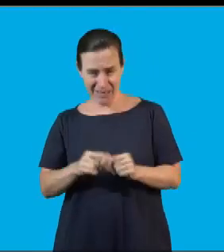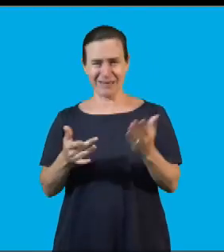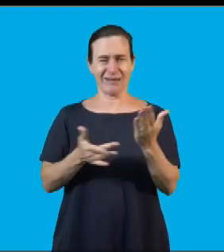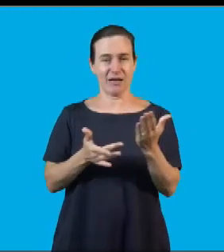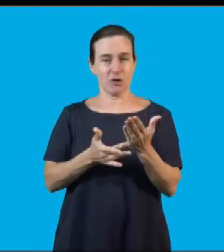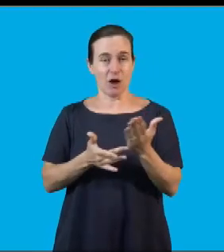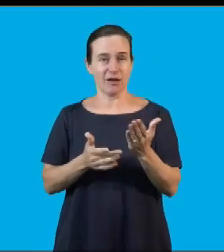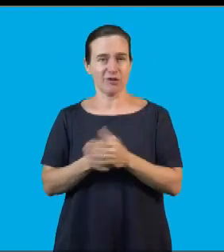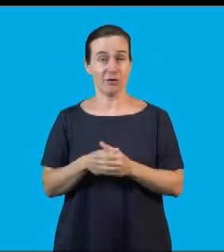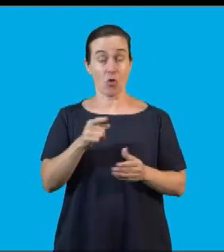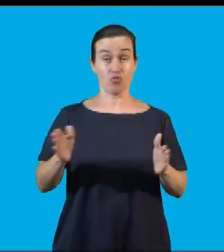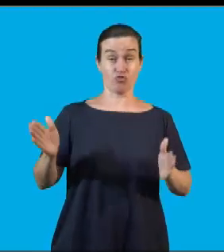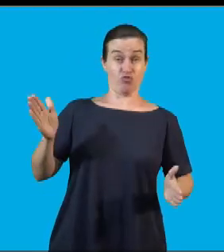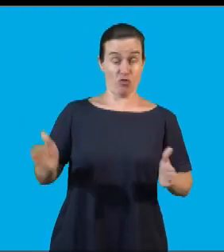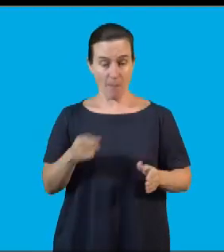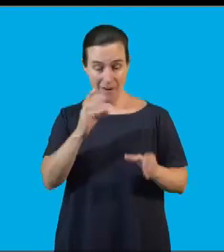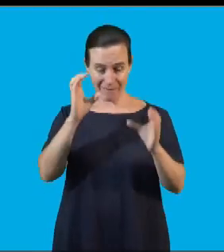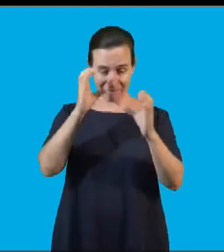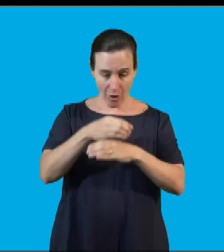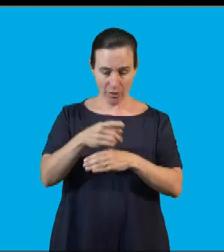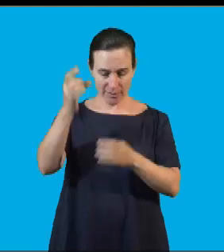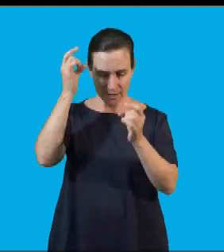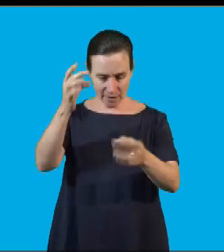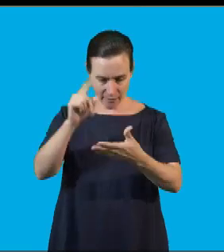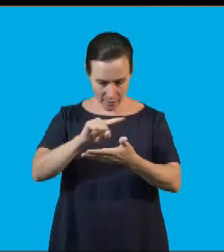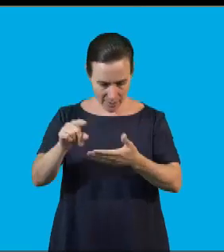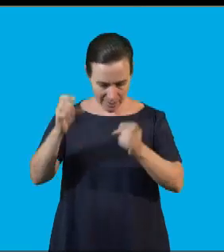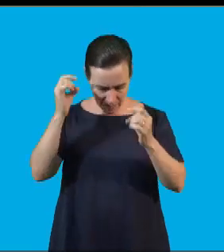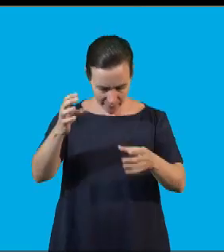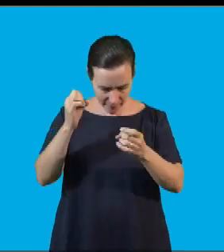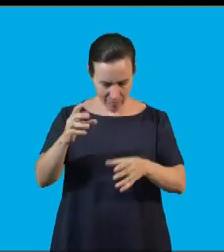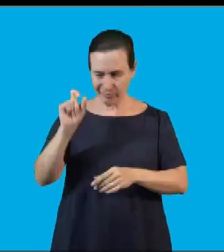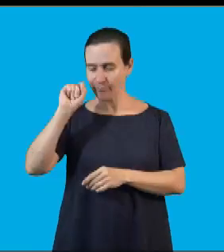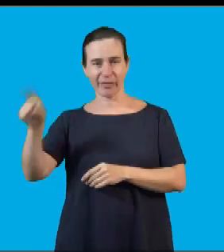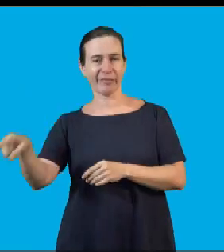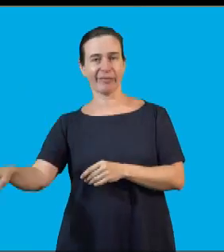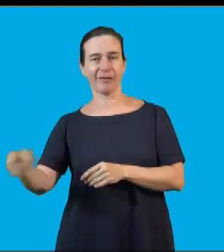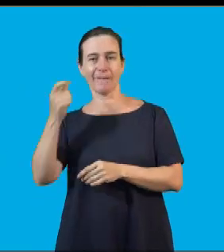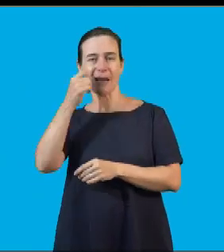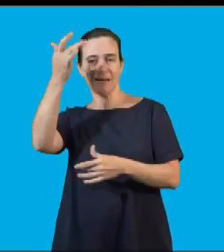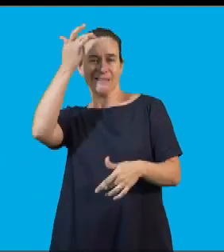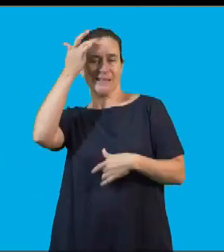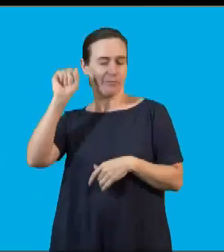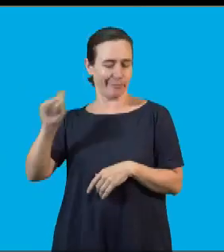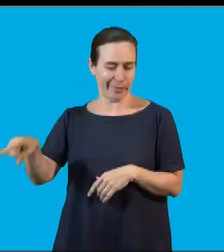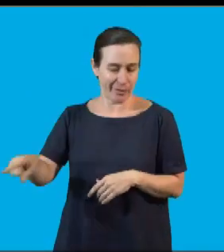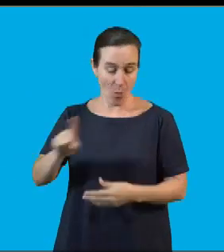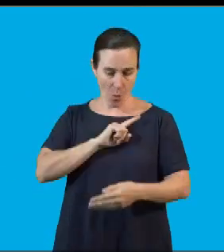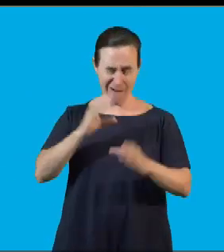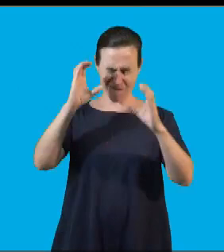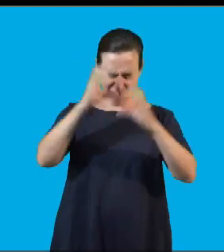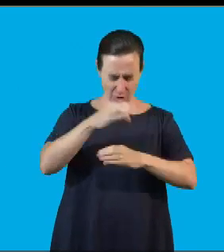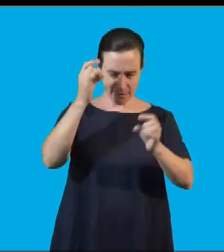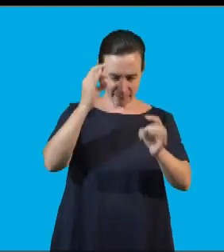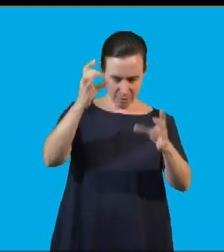in healthcare. The robot's focus is on data while ignoring the patient, and this highlights